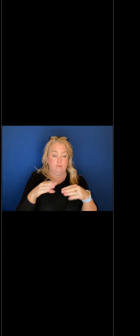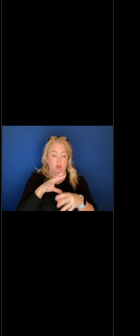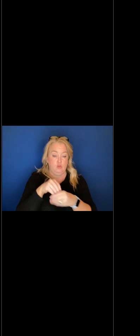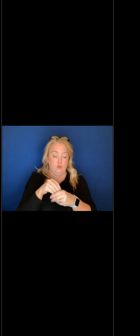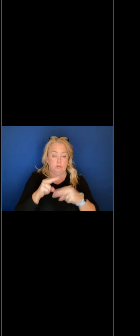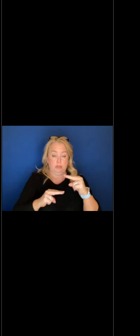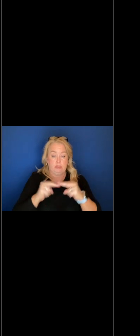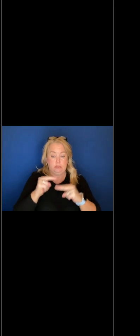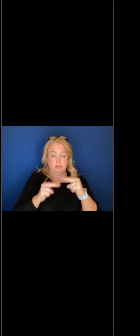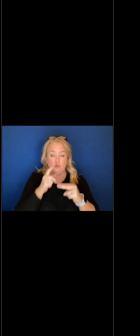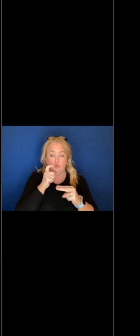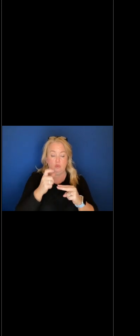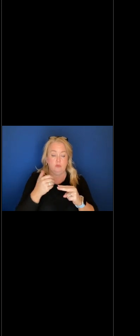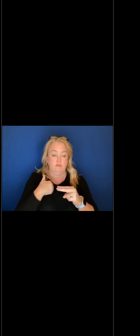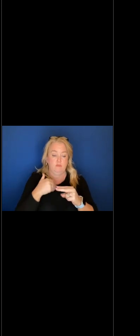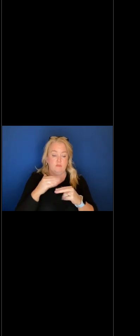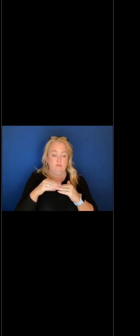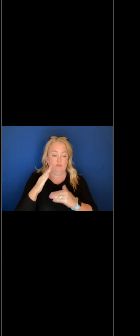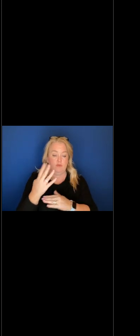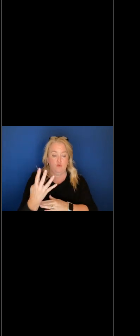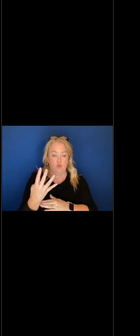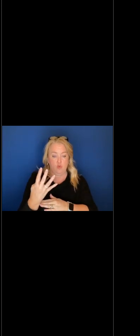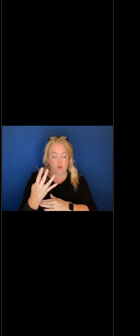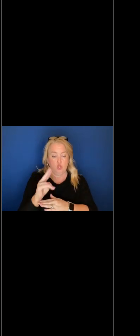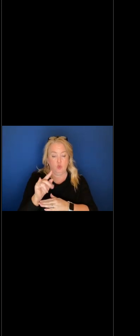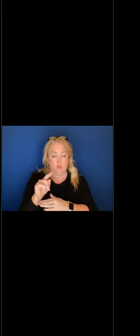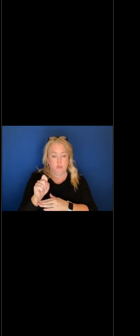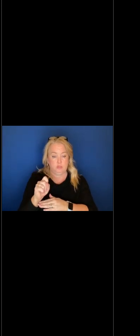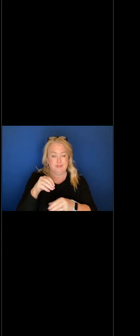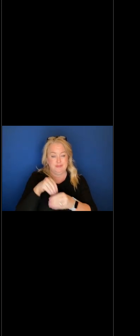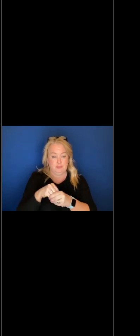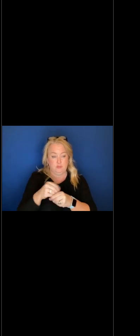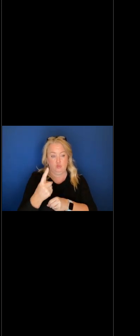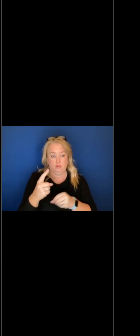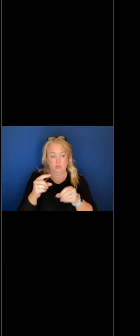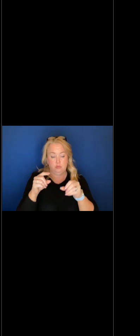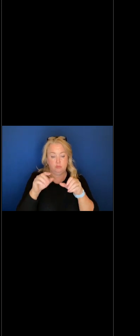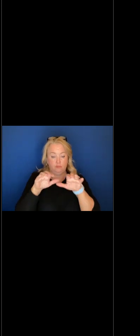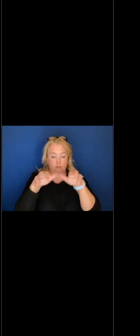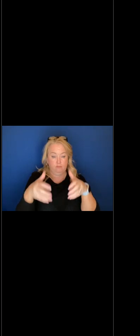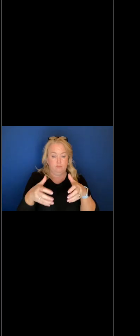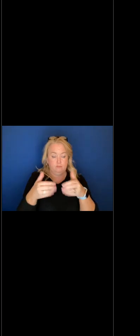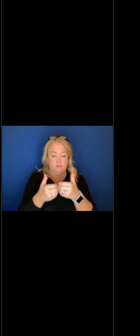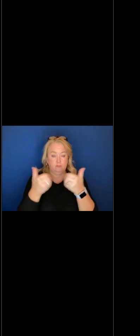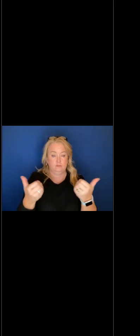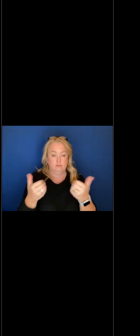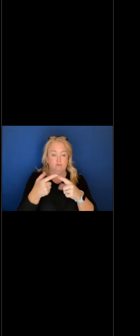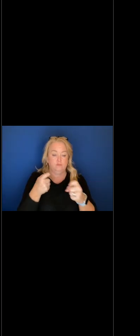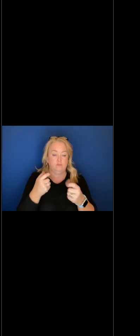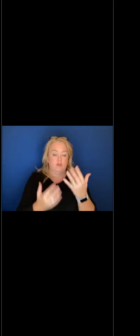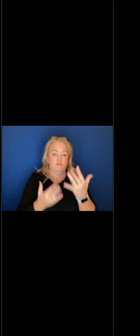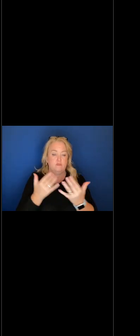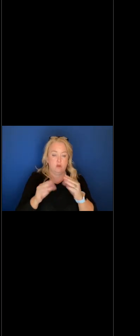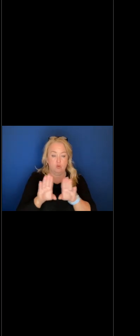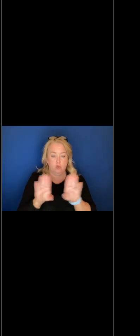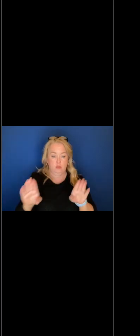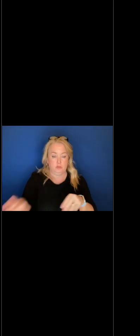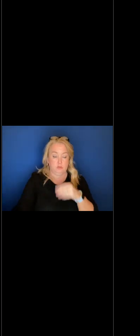buildings having 4 or more units within a single structure separated by firewalls.